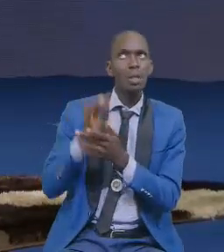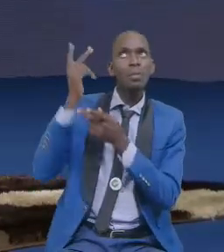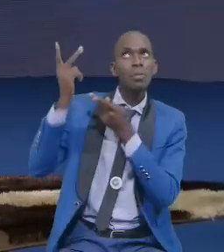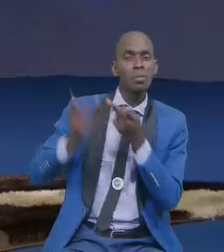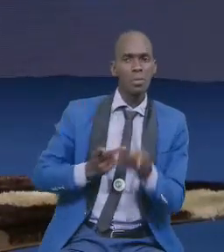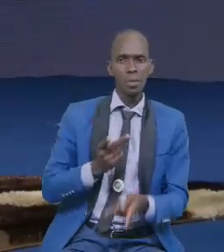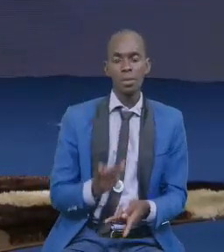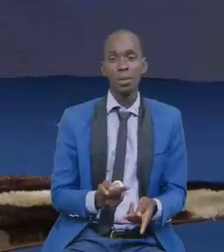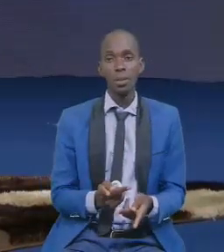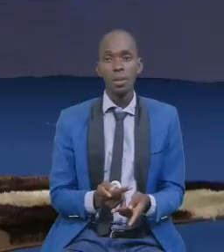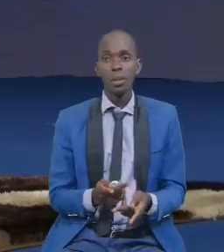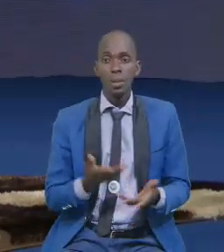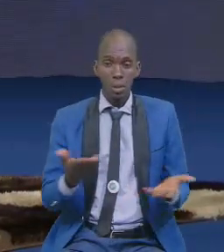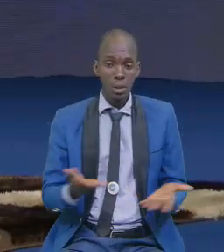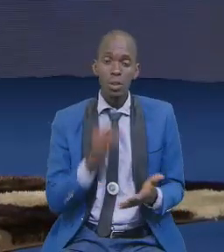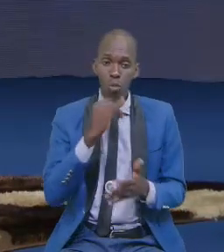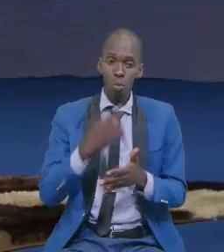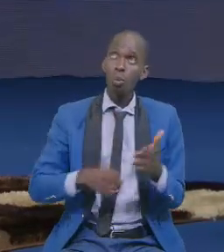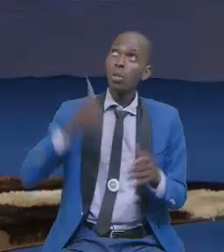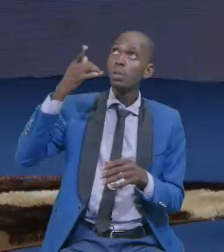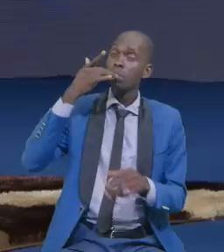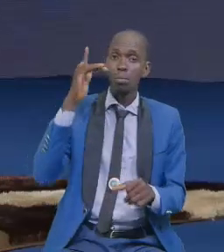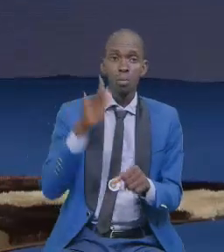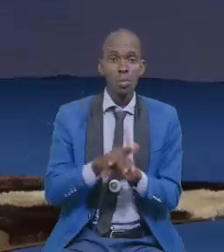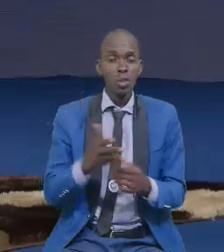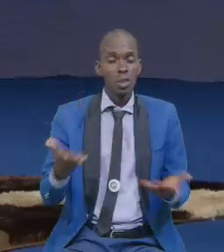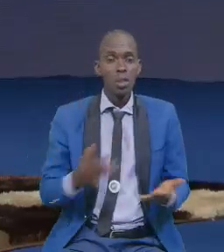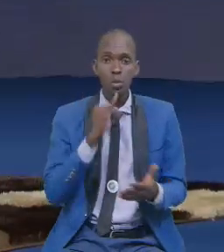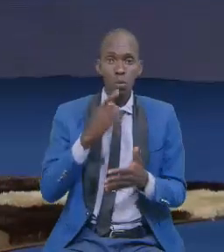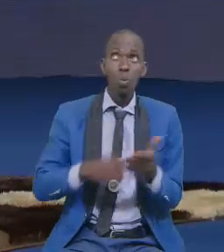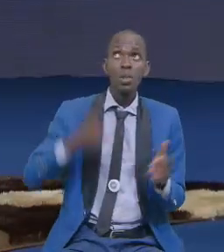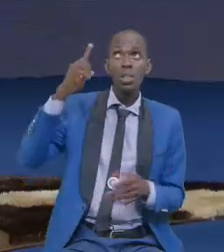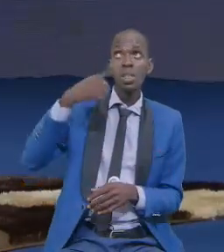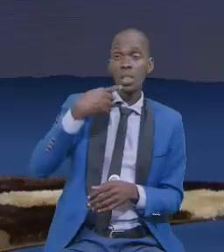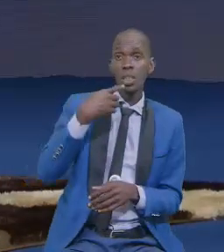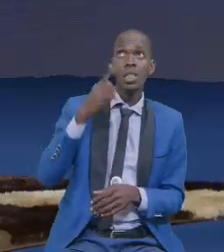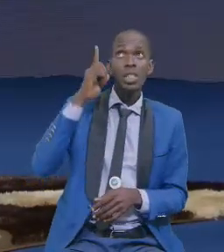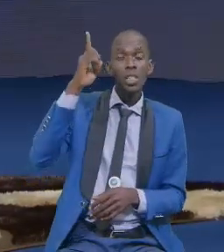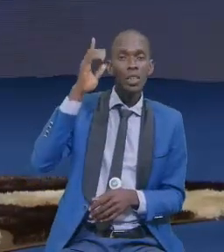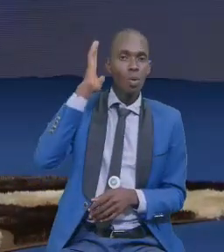Here is what God has said. Here is what God said he will do.